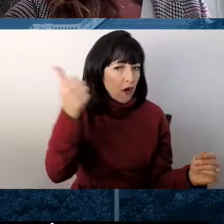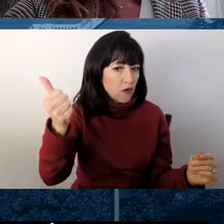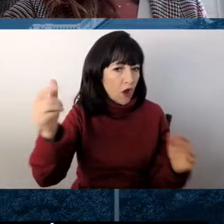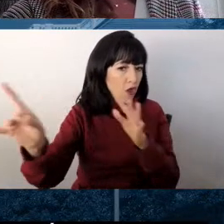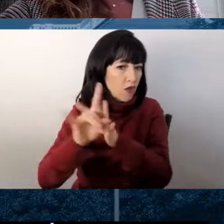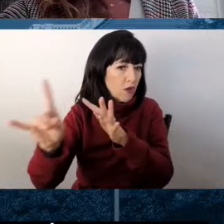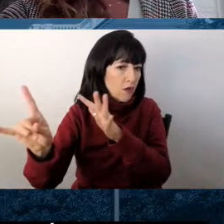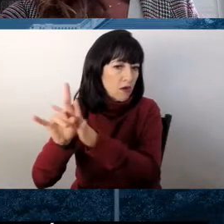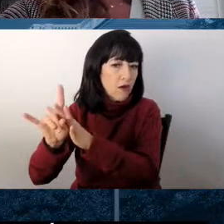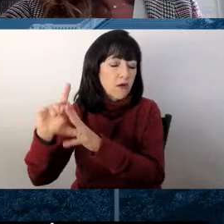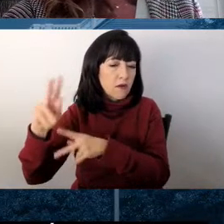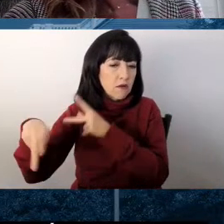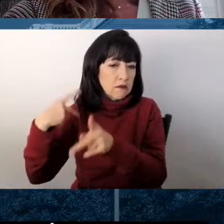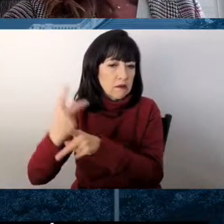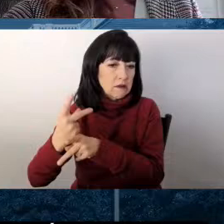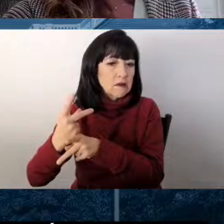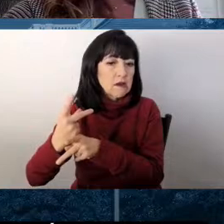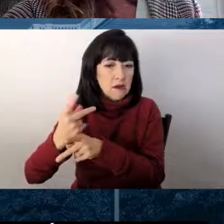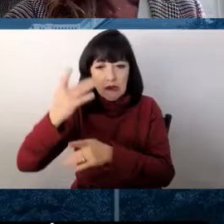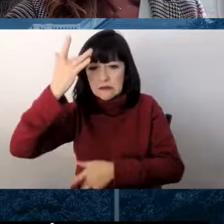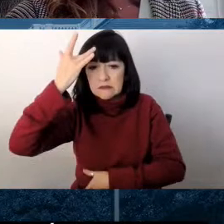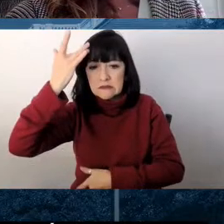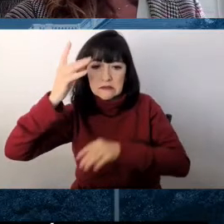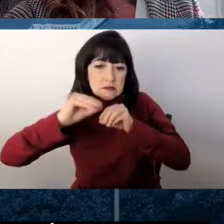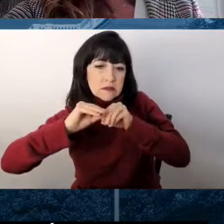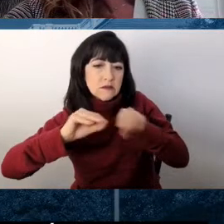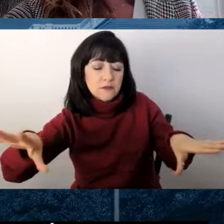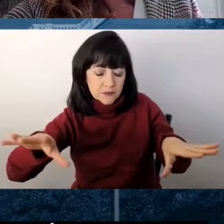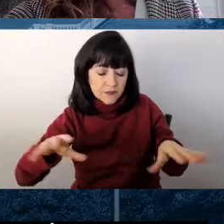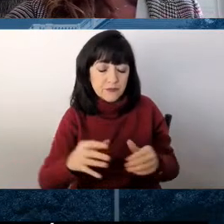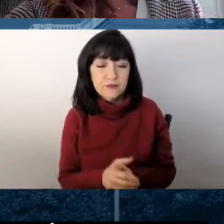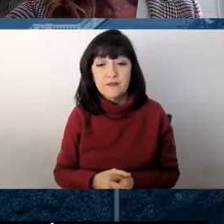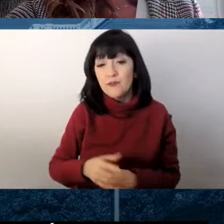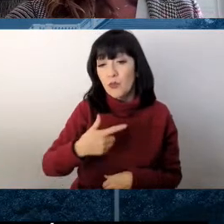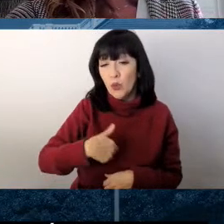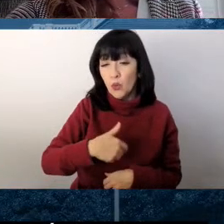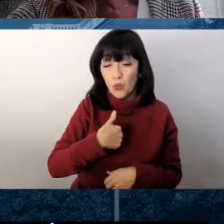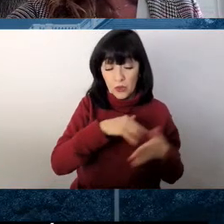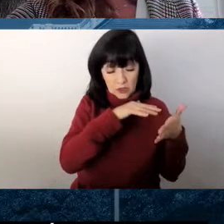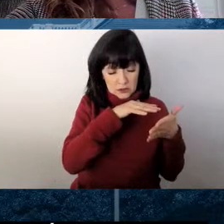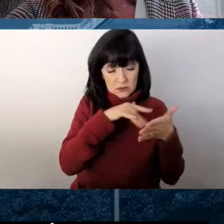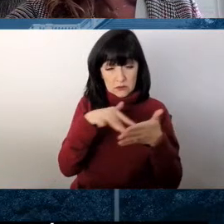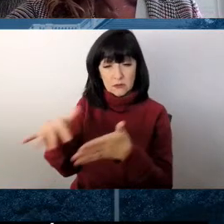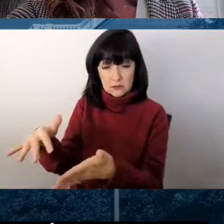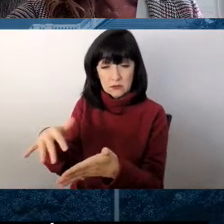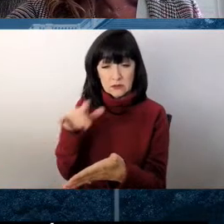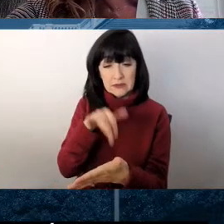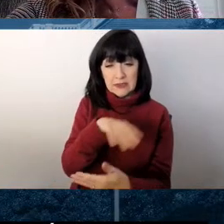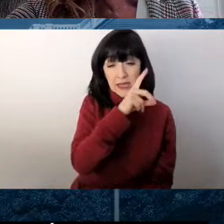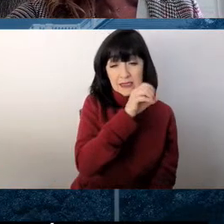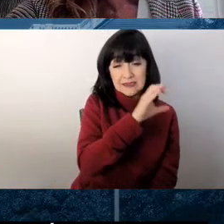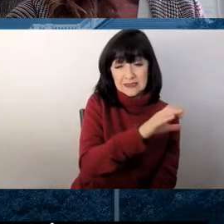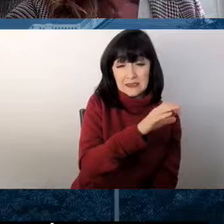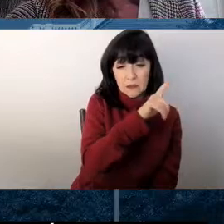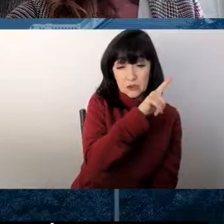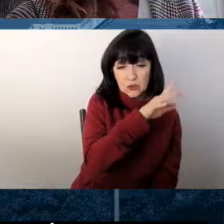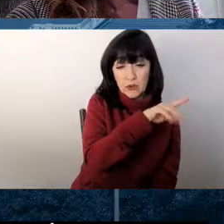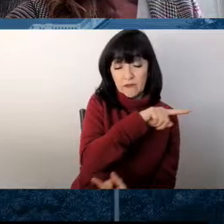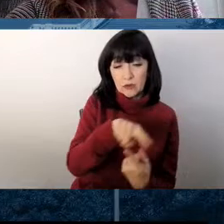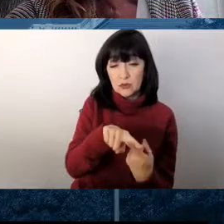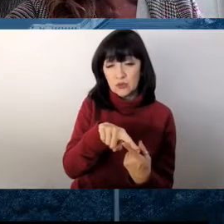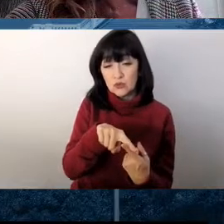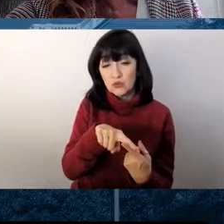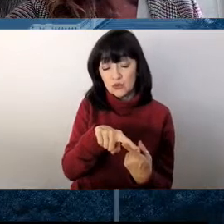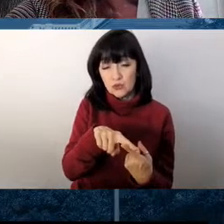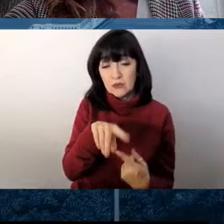to variant information, for sequencing of specimen collected from December 24th to December 30th, the